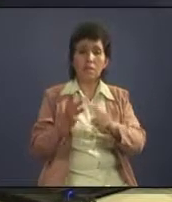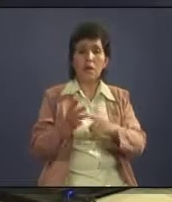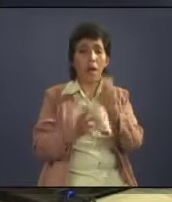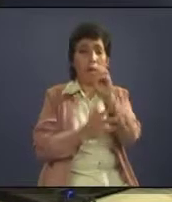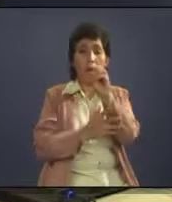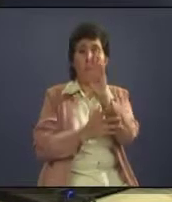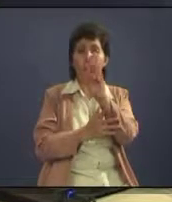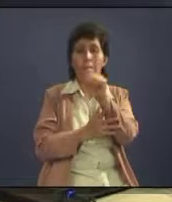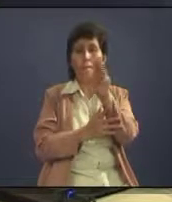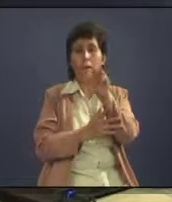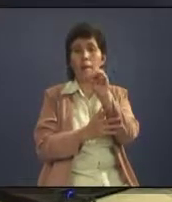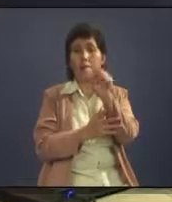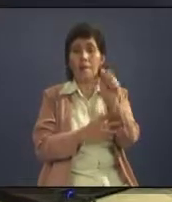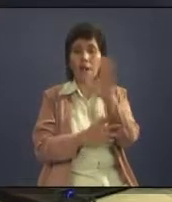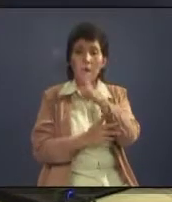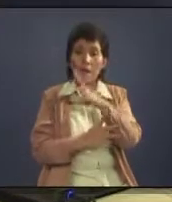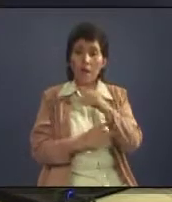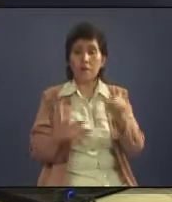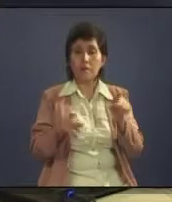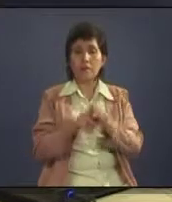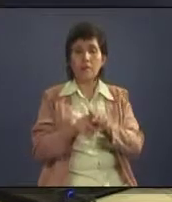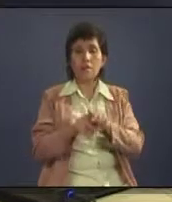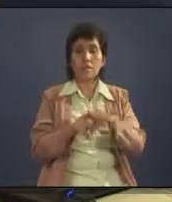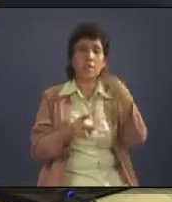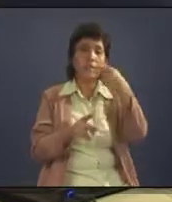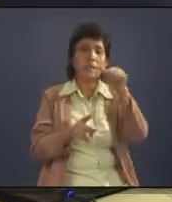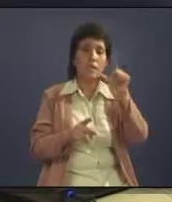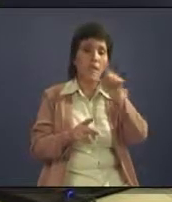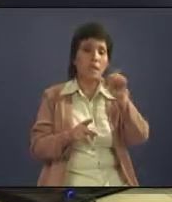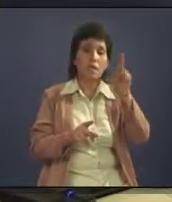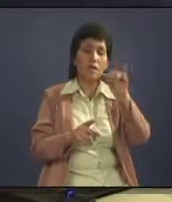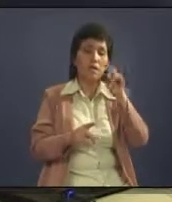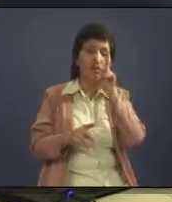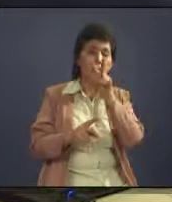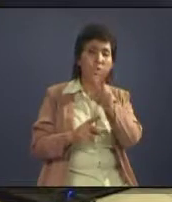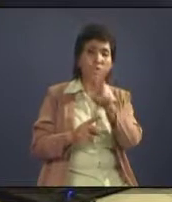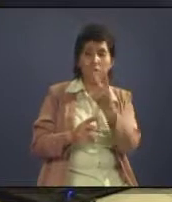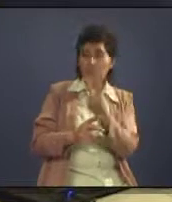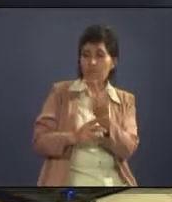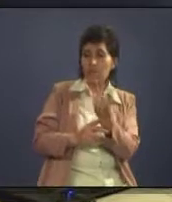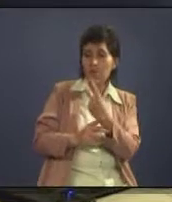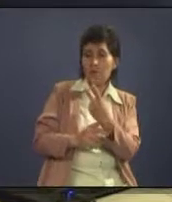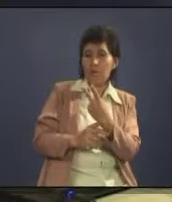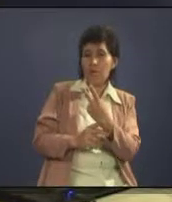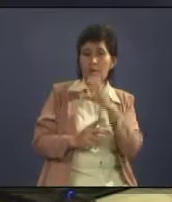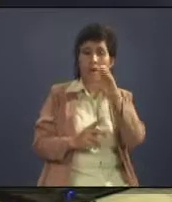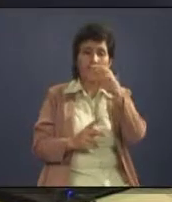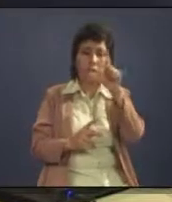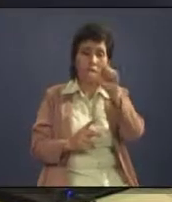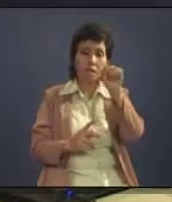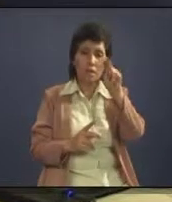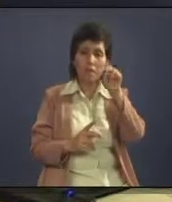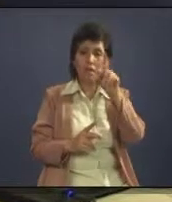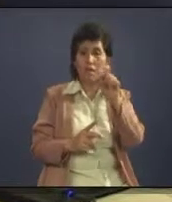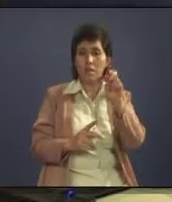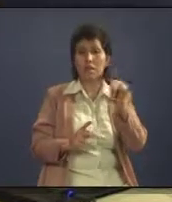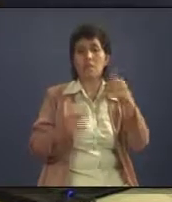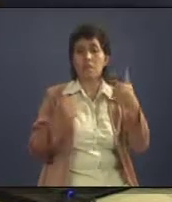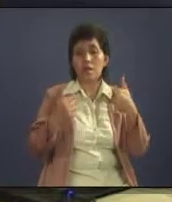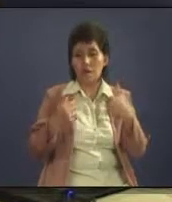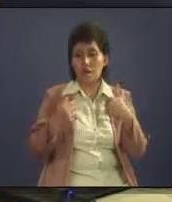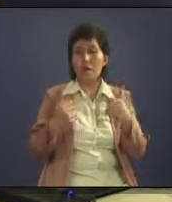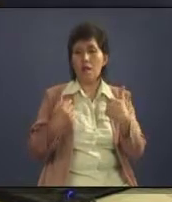between Obama and also Hillary Clinton. Now, if you look at them, Clinton did